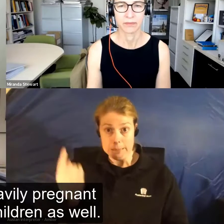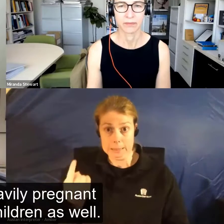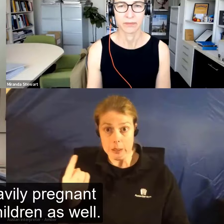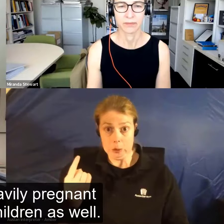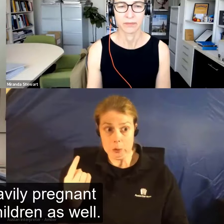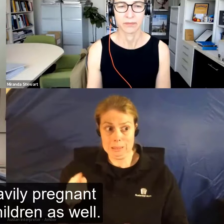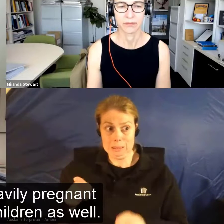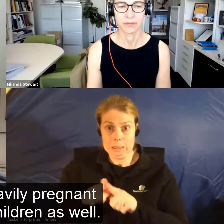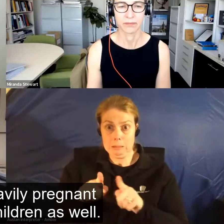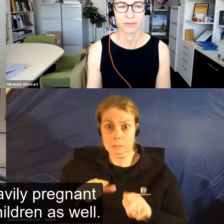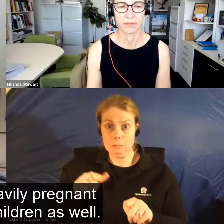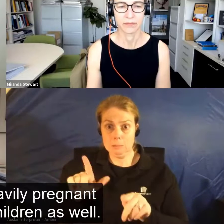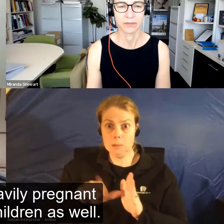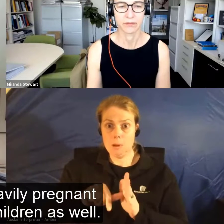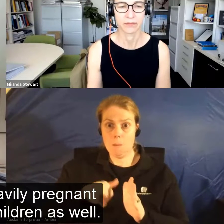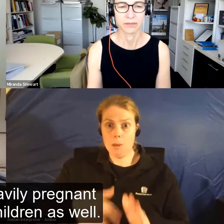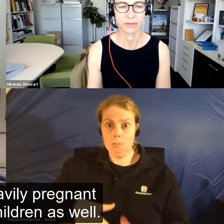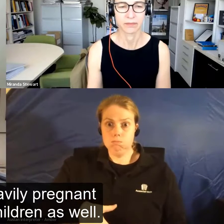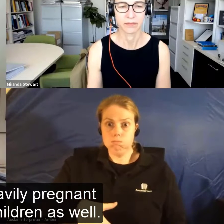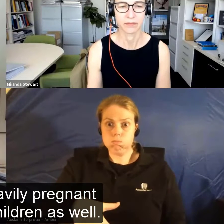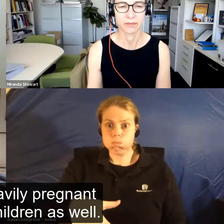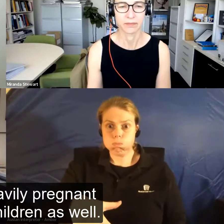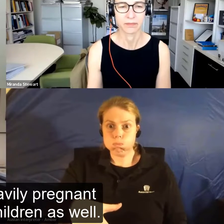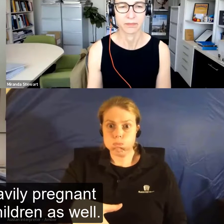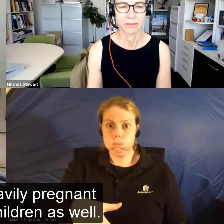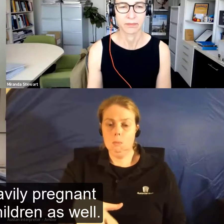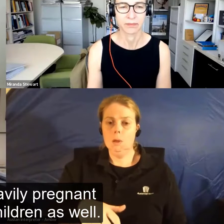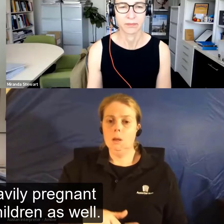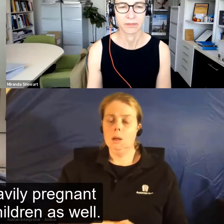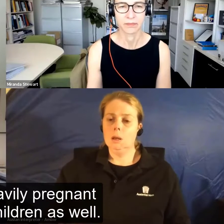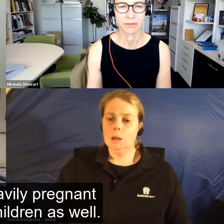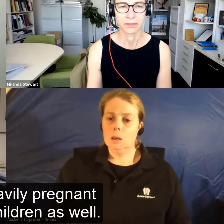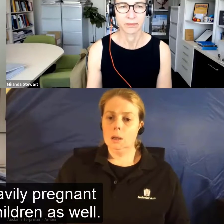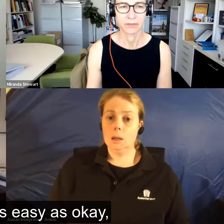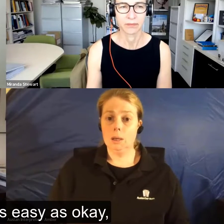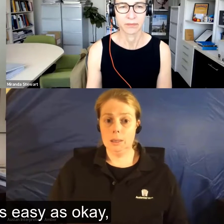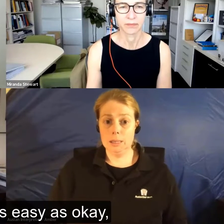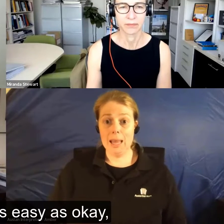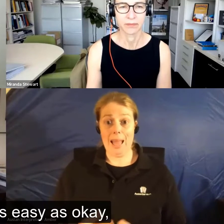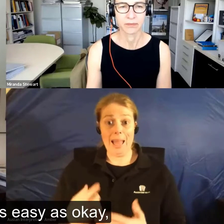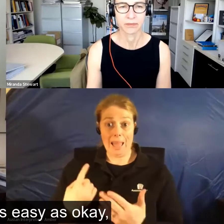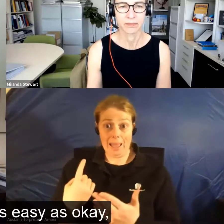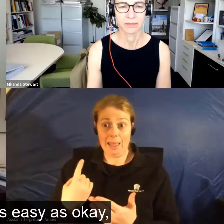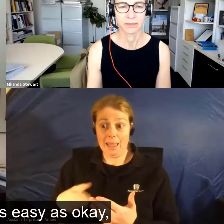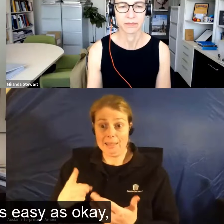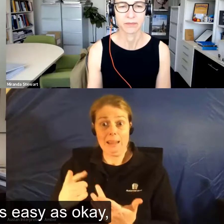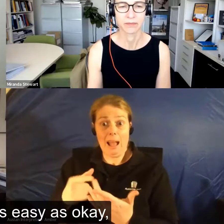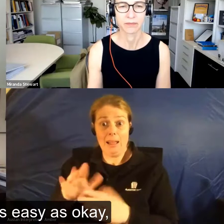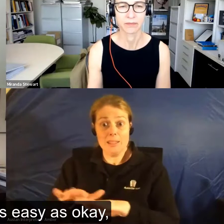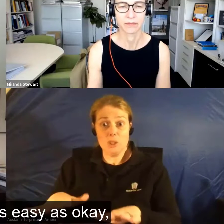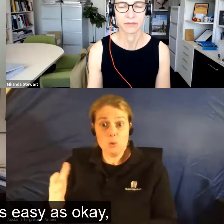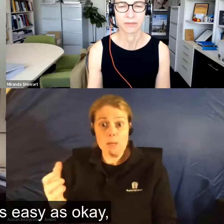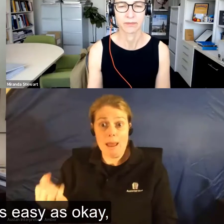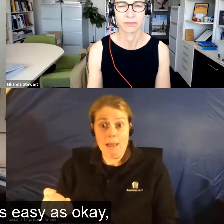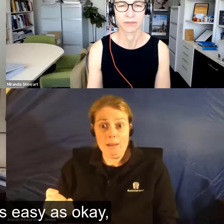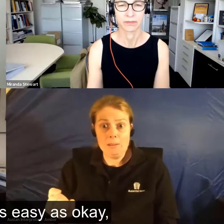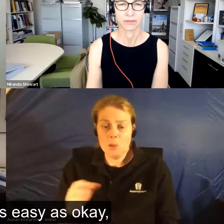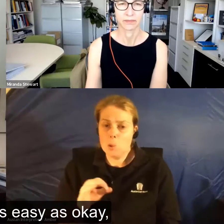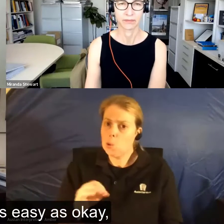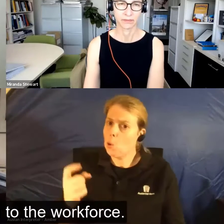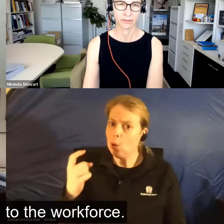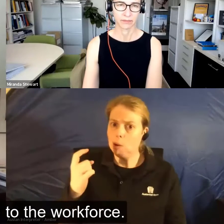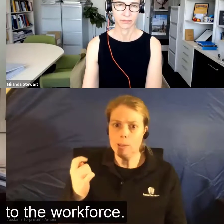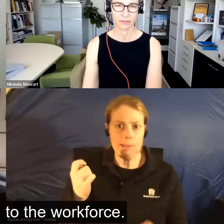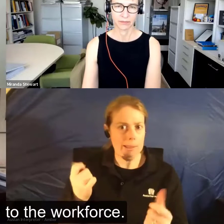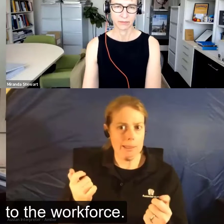pregnant, so quite heavily pregnant, with other children as well. So it wasn't as easy as,